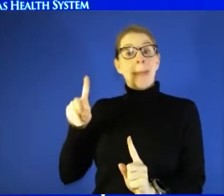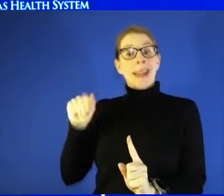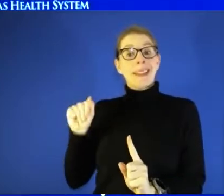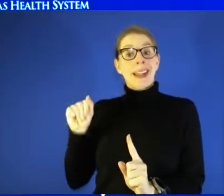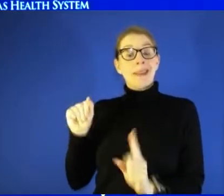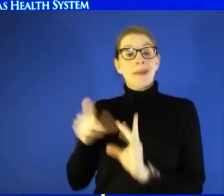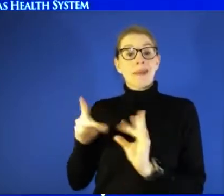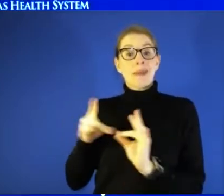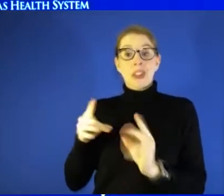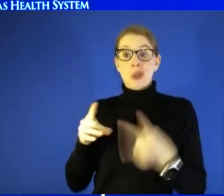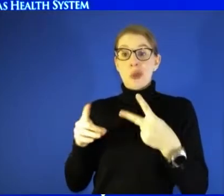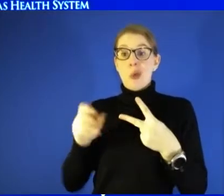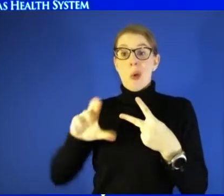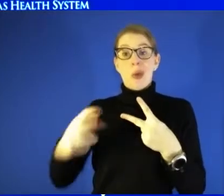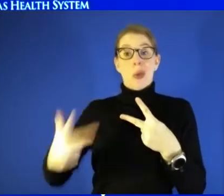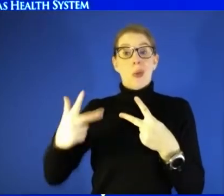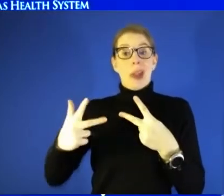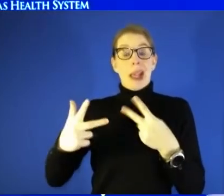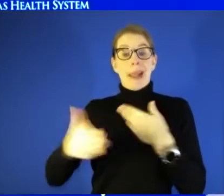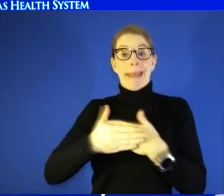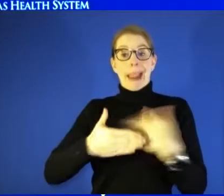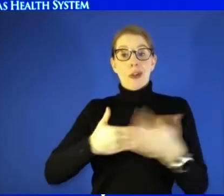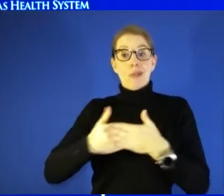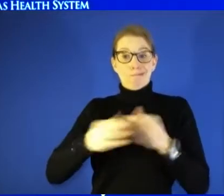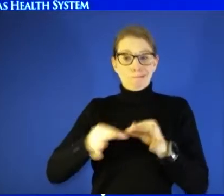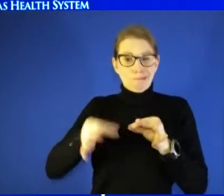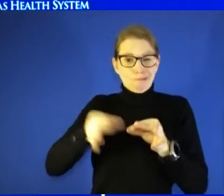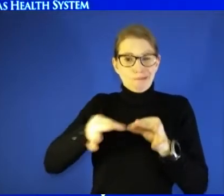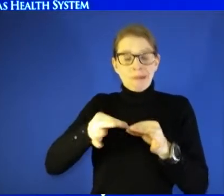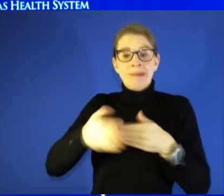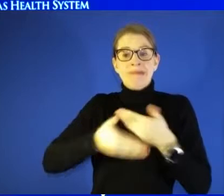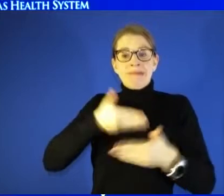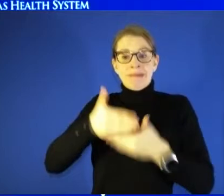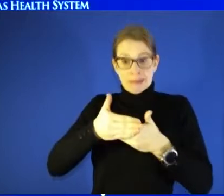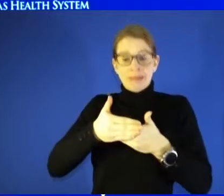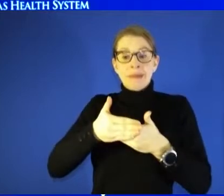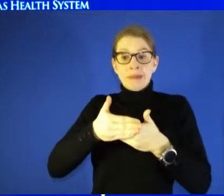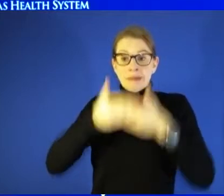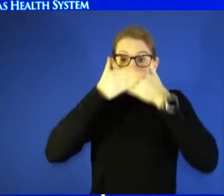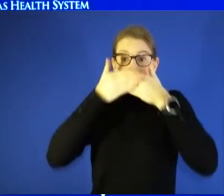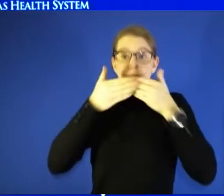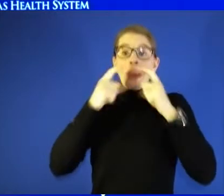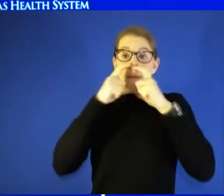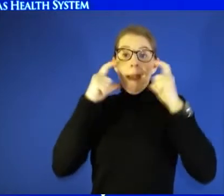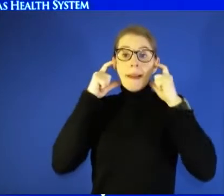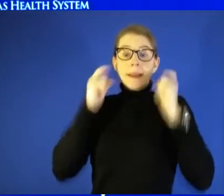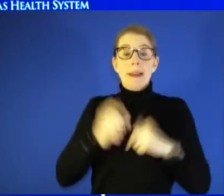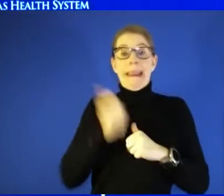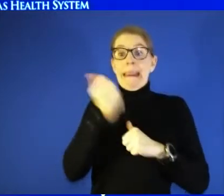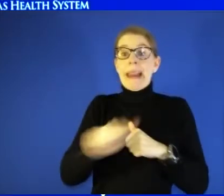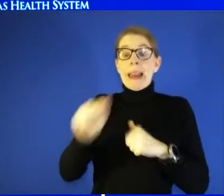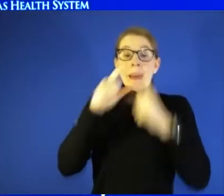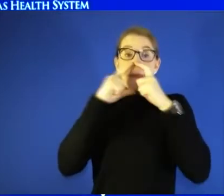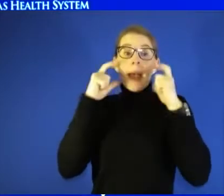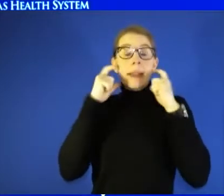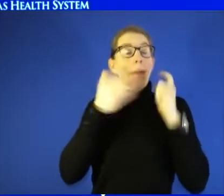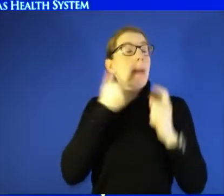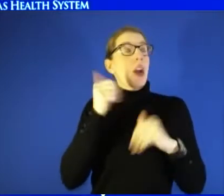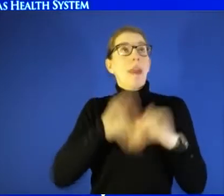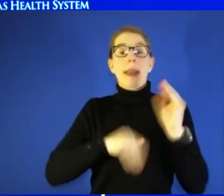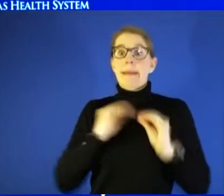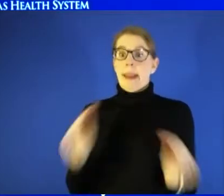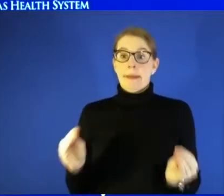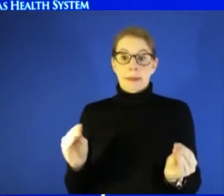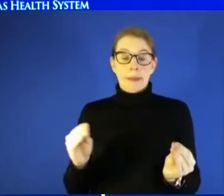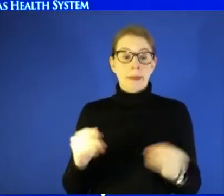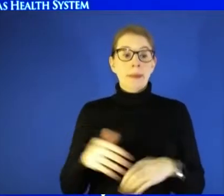to be a 2 or 3 layer, tightly woven cloth mask. And again, the main messaging is any mask is better than none. And if you can have